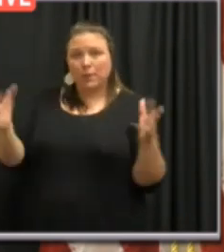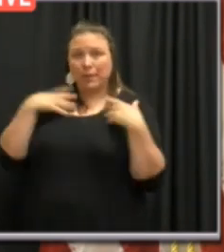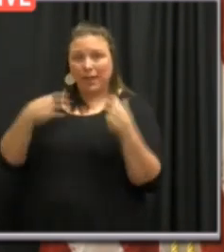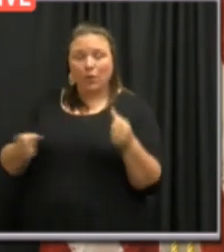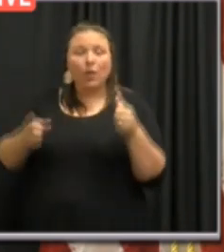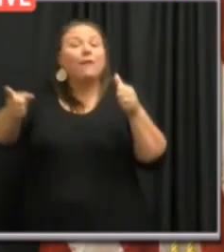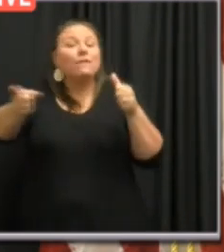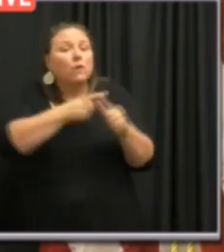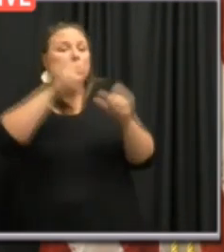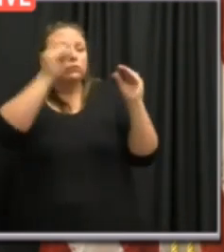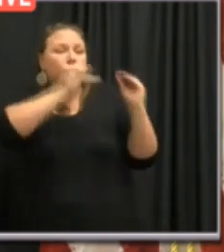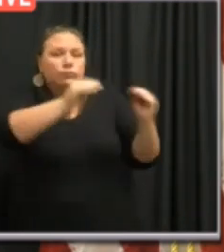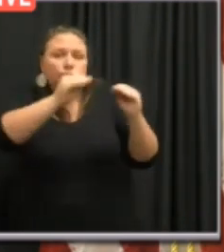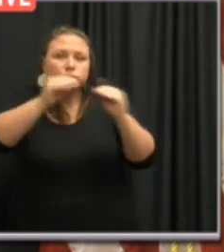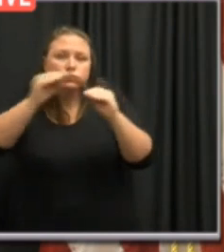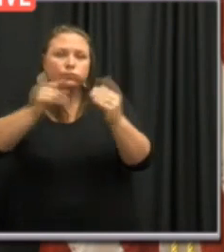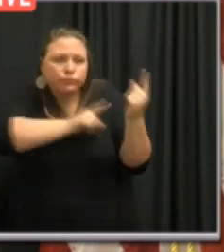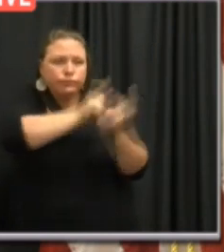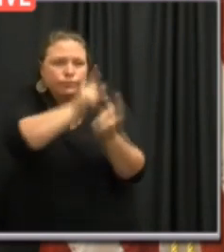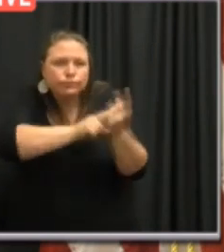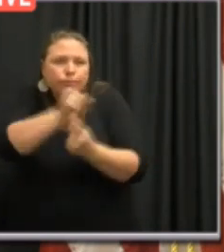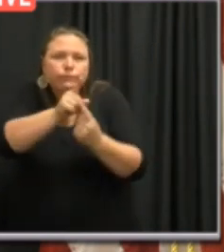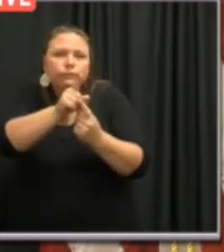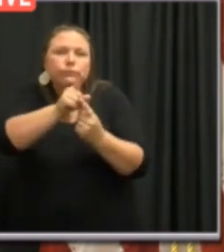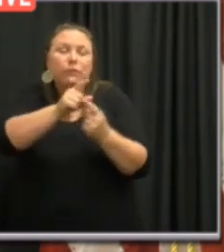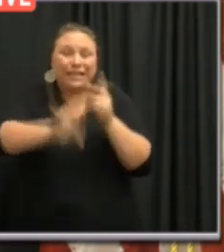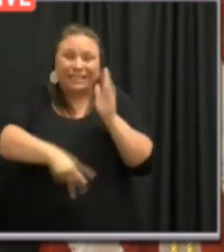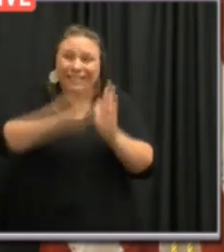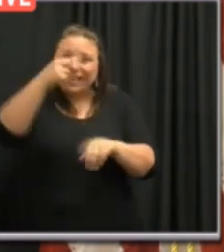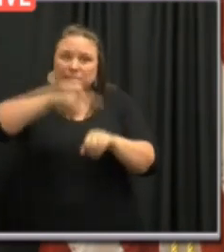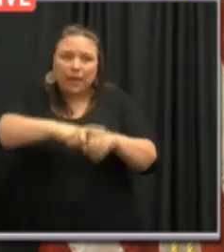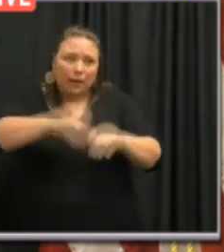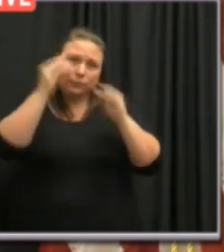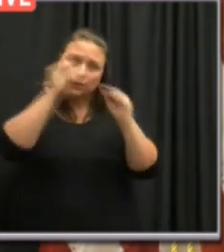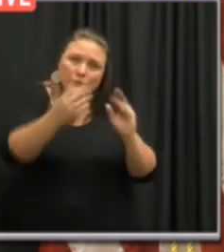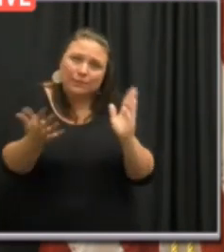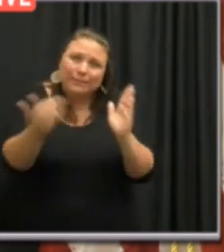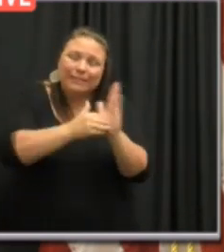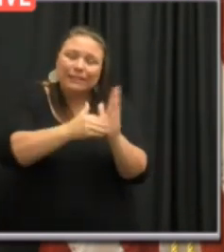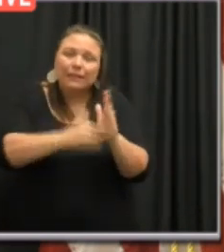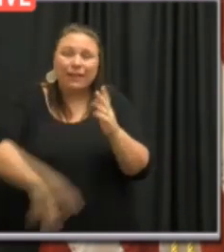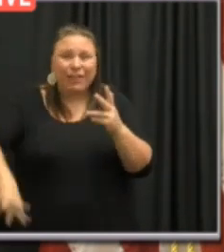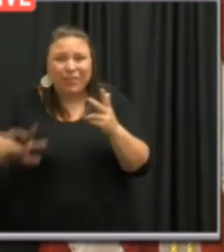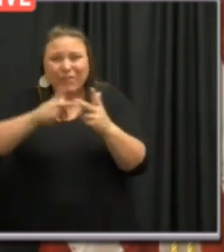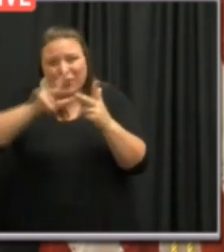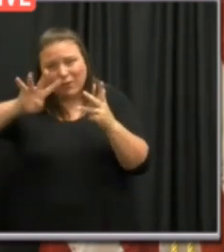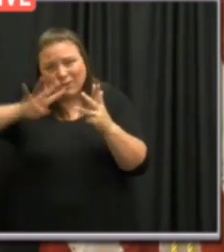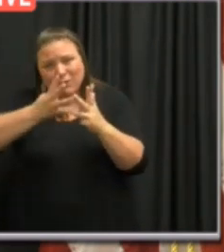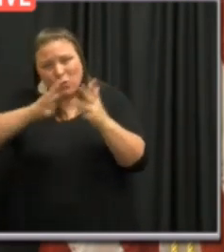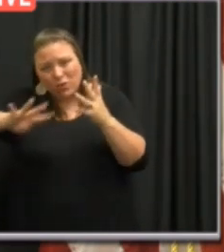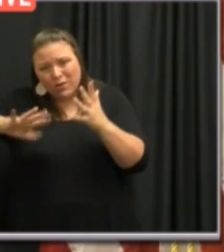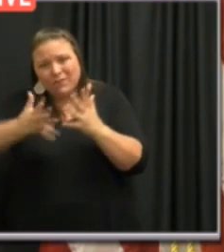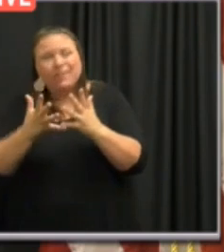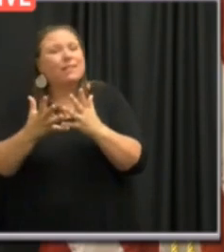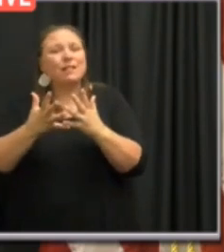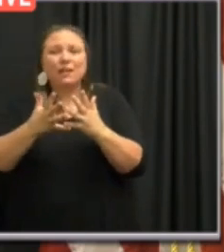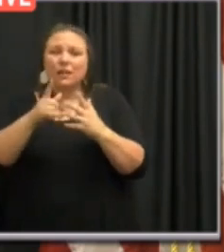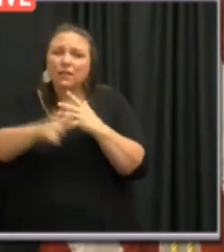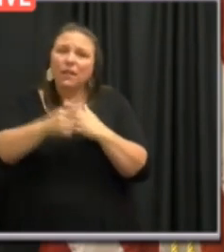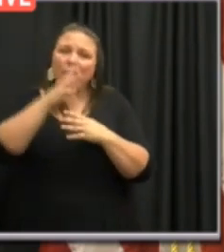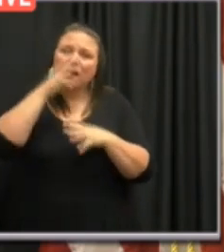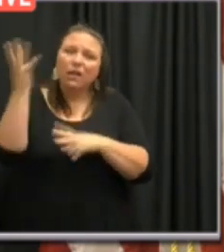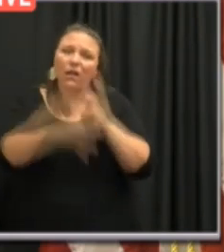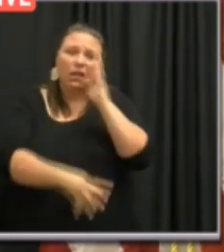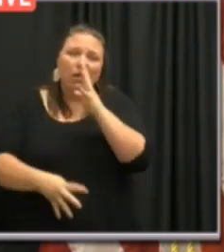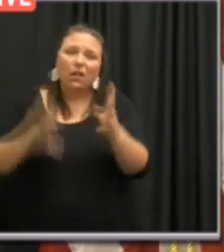to educate. Educate again. But yes, if people are going to flagrantly defy what's in the interest of